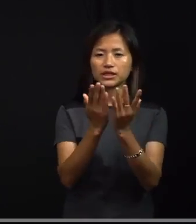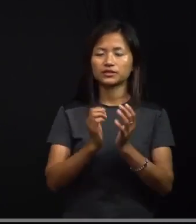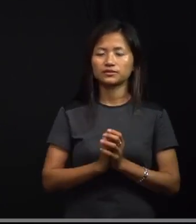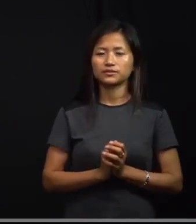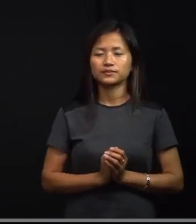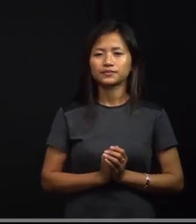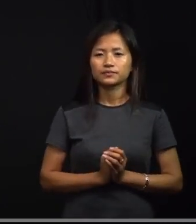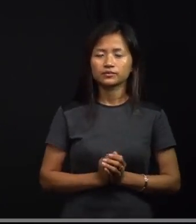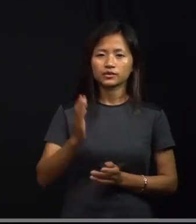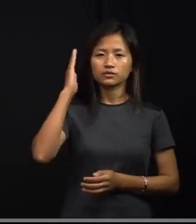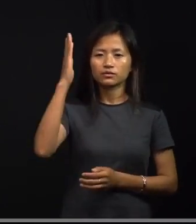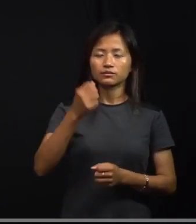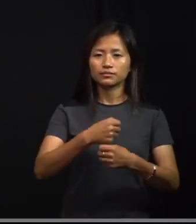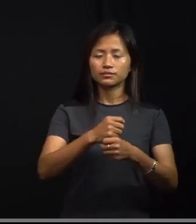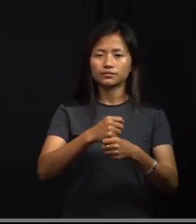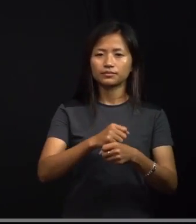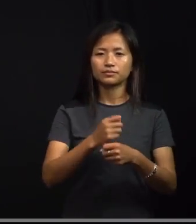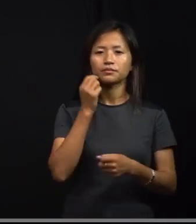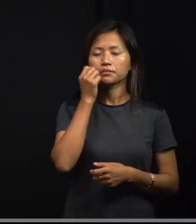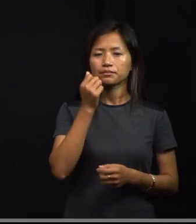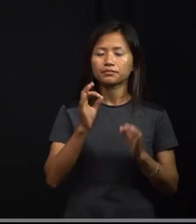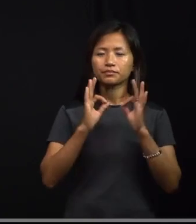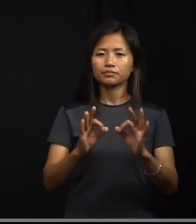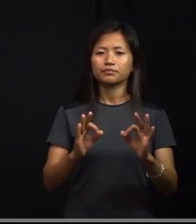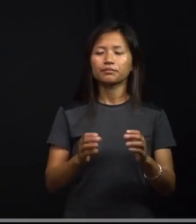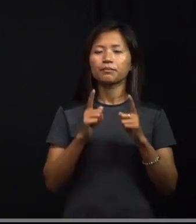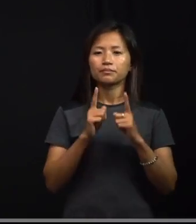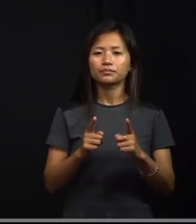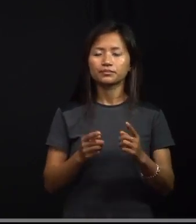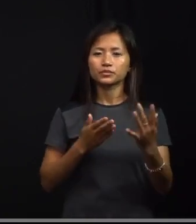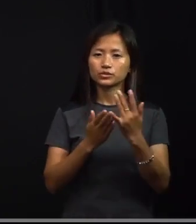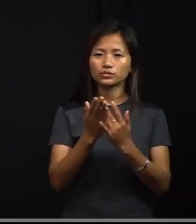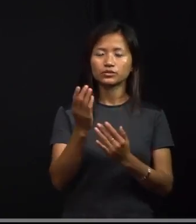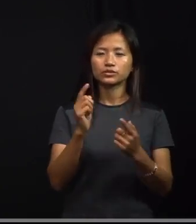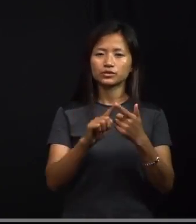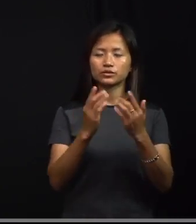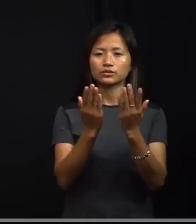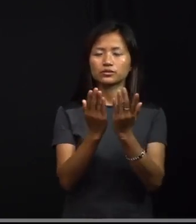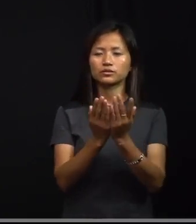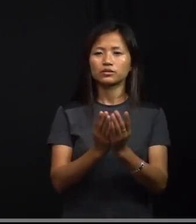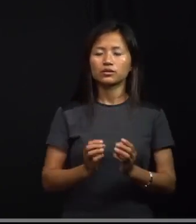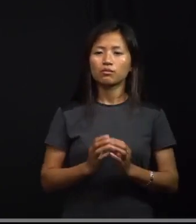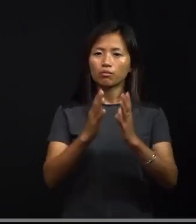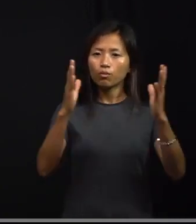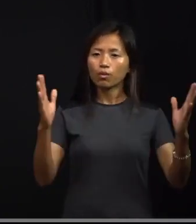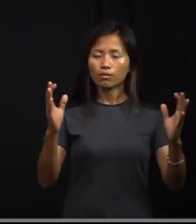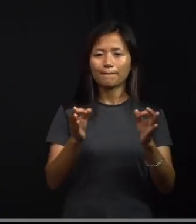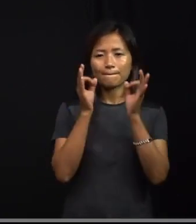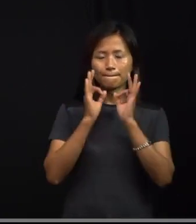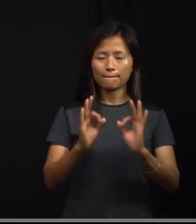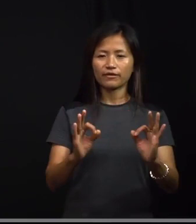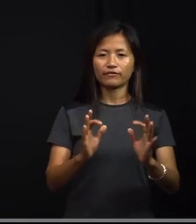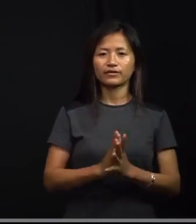so God has already made man perfect, but through education it is made more perfect, it